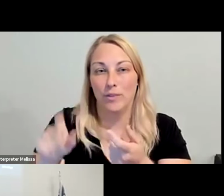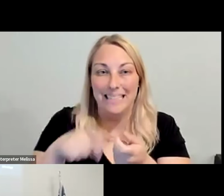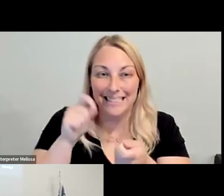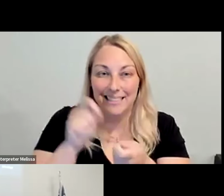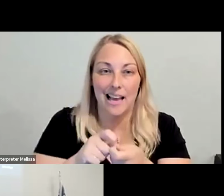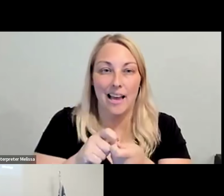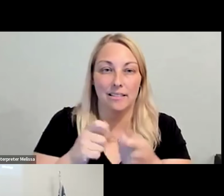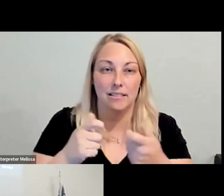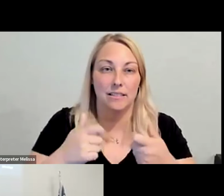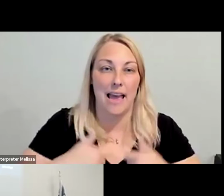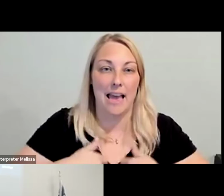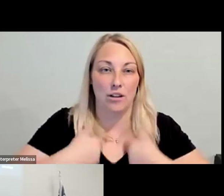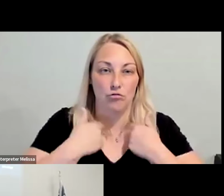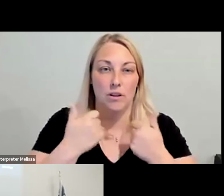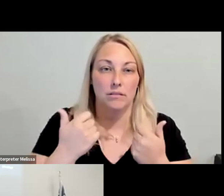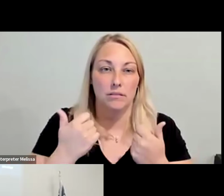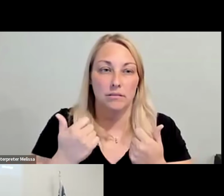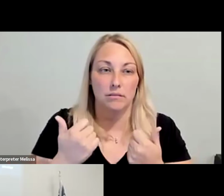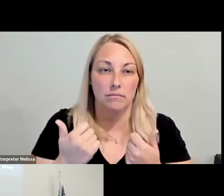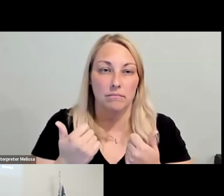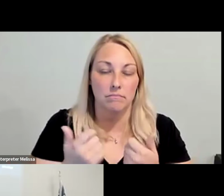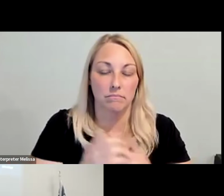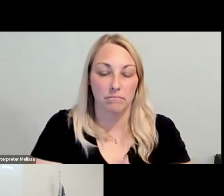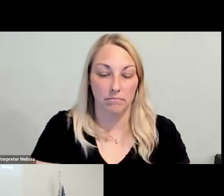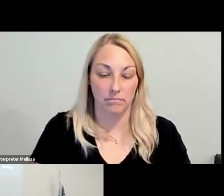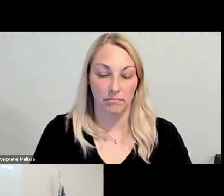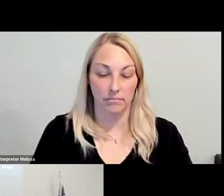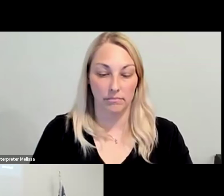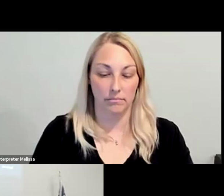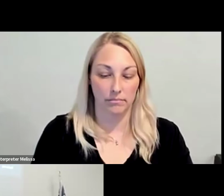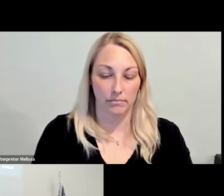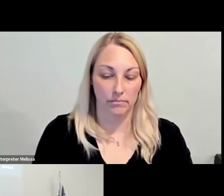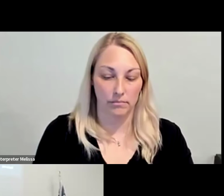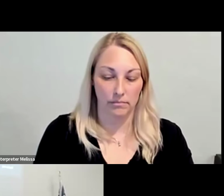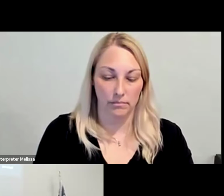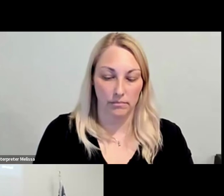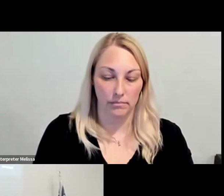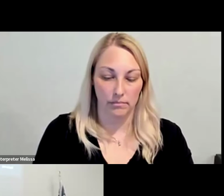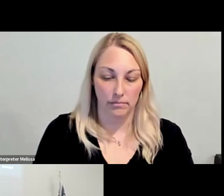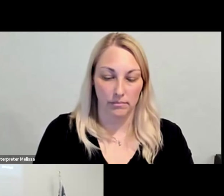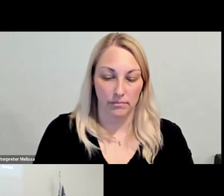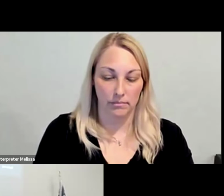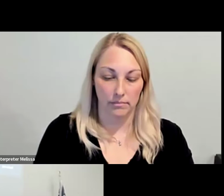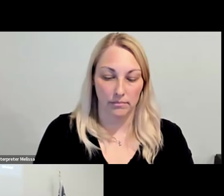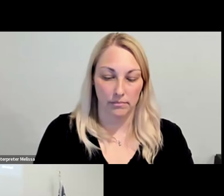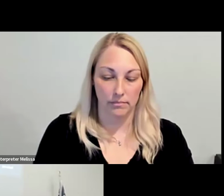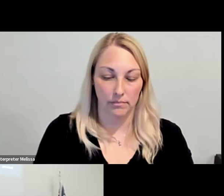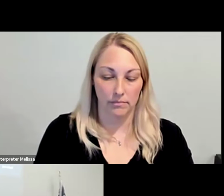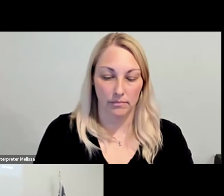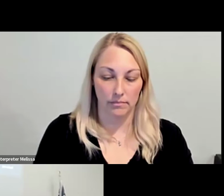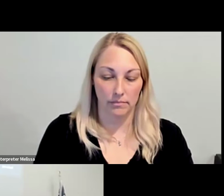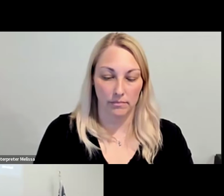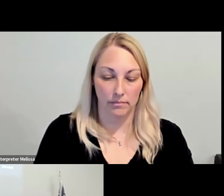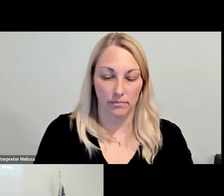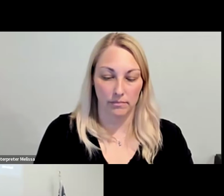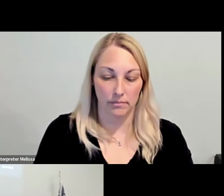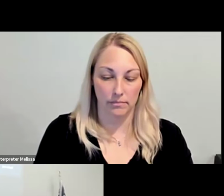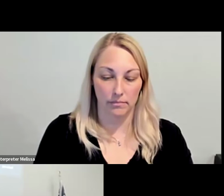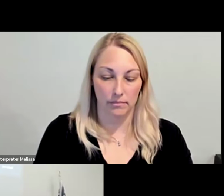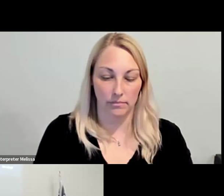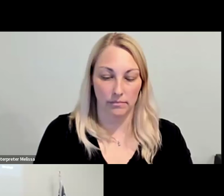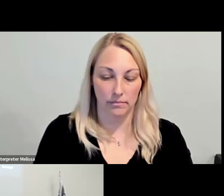me. All right. Sounds good. Thank you. Thank you, Commissioners. So with that being